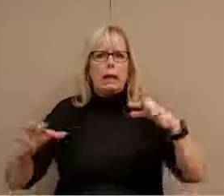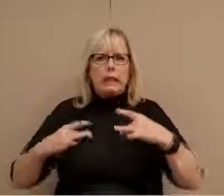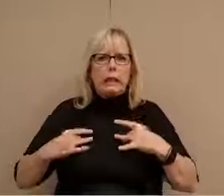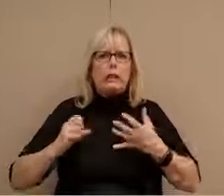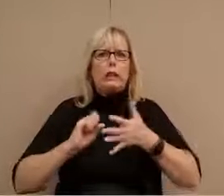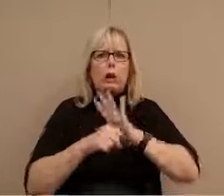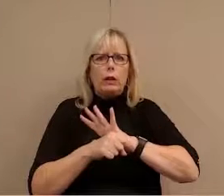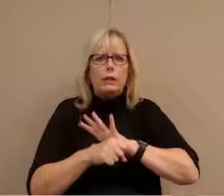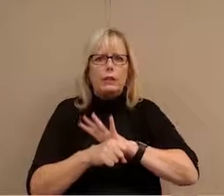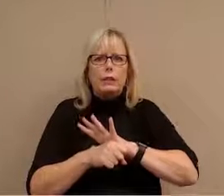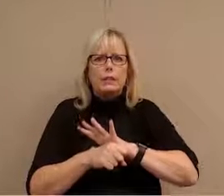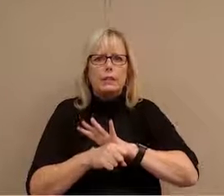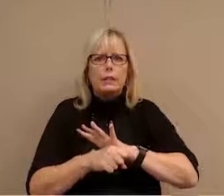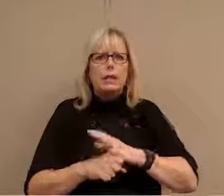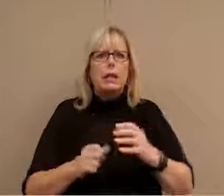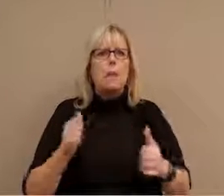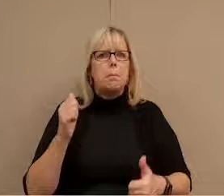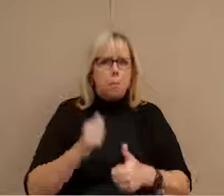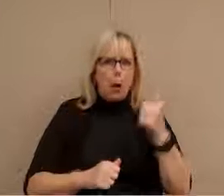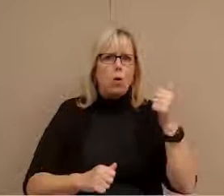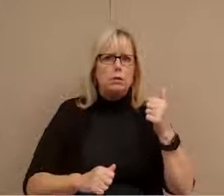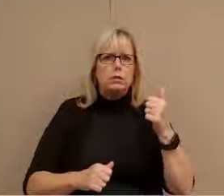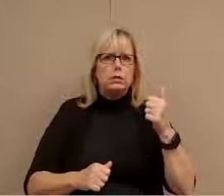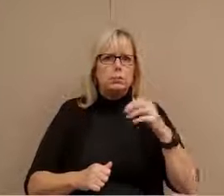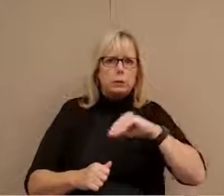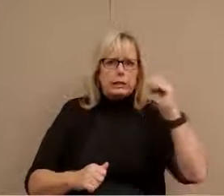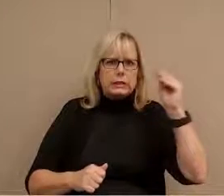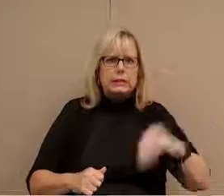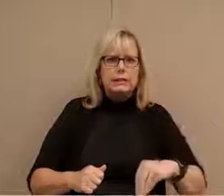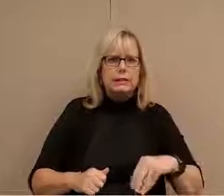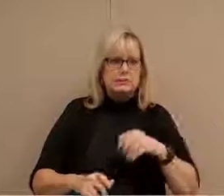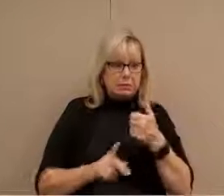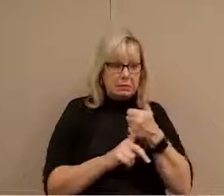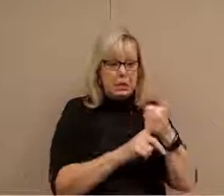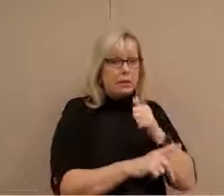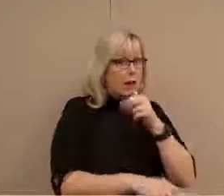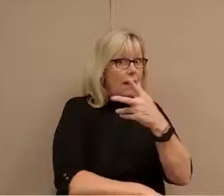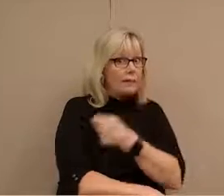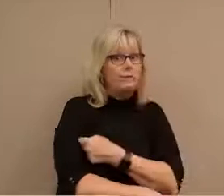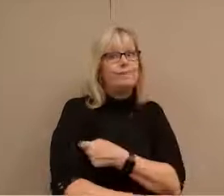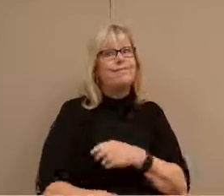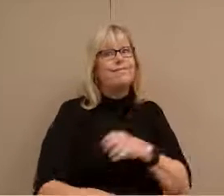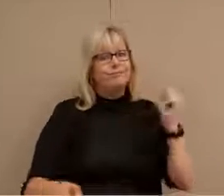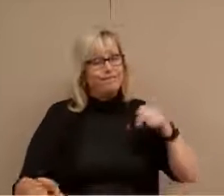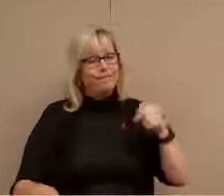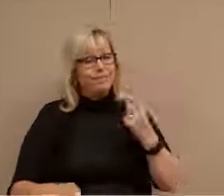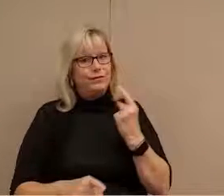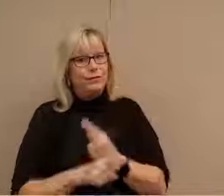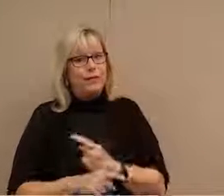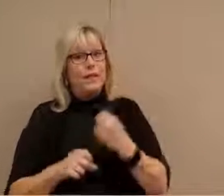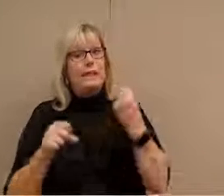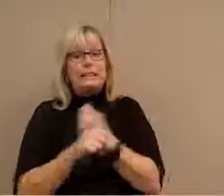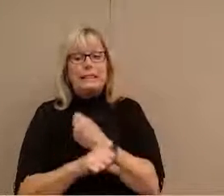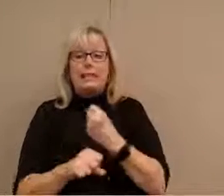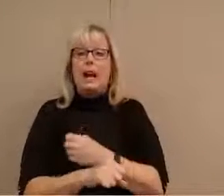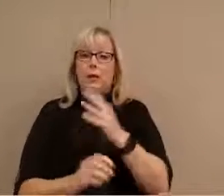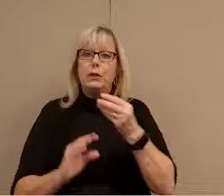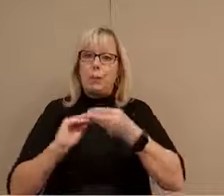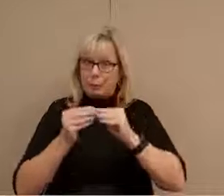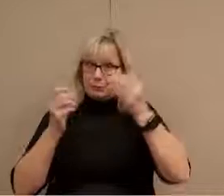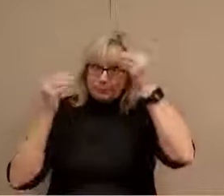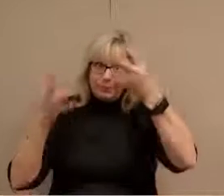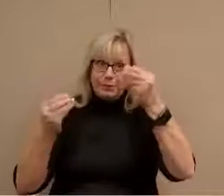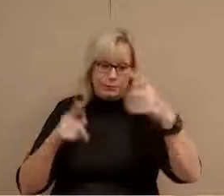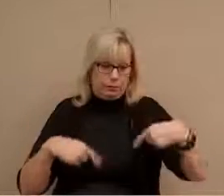sick in the vast large part, are not vaccinated. Well, yeah, and so some statistics again,